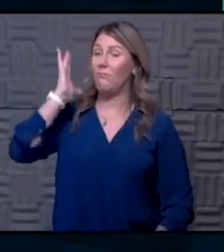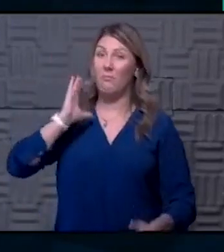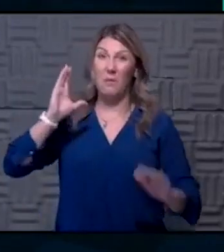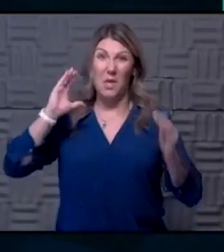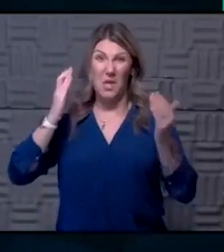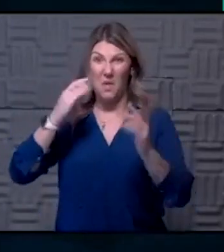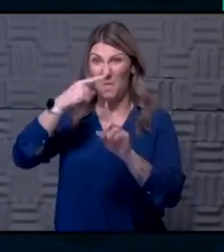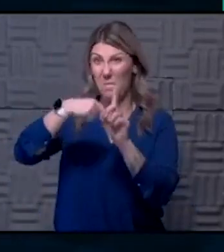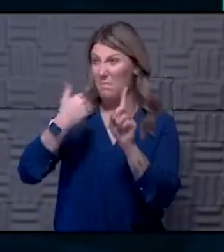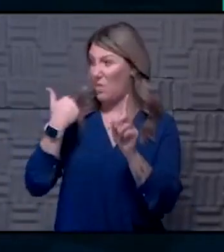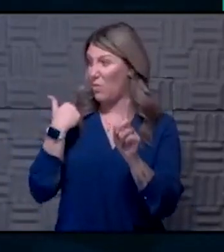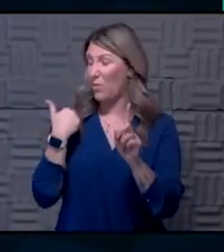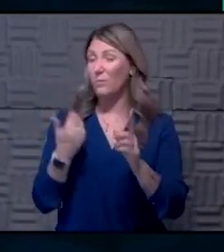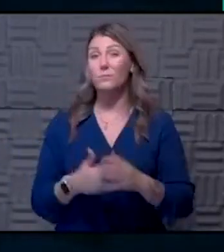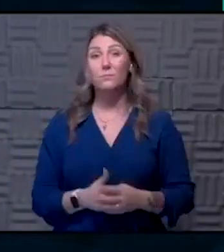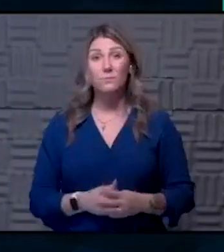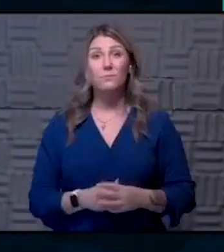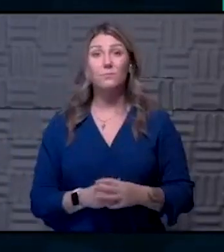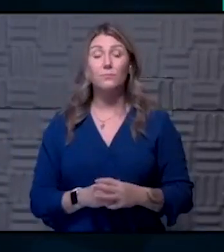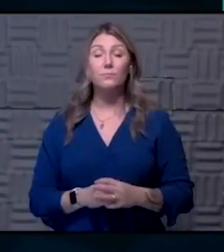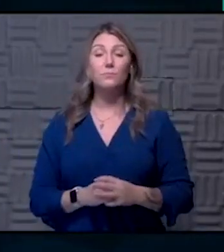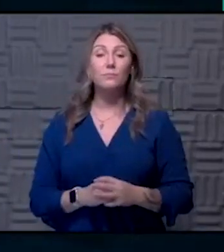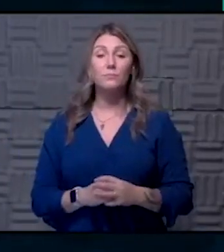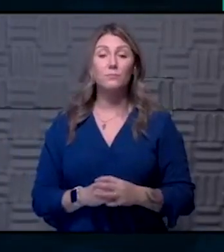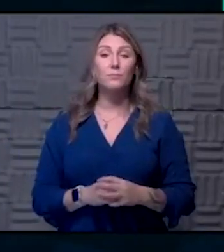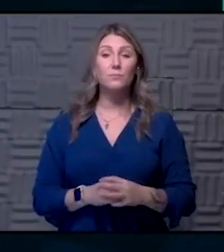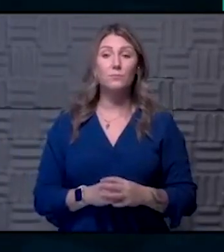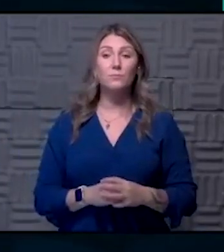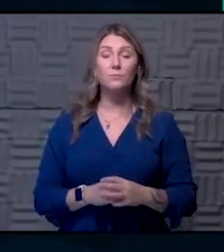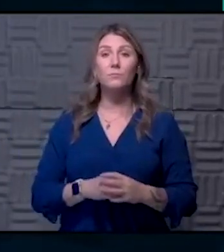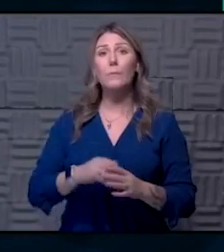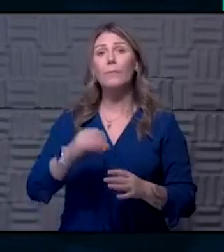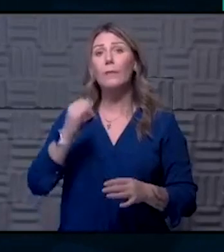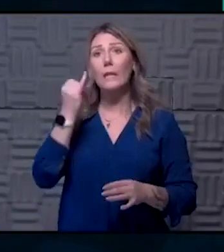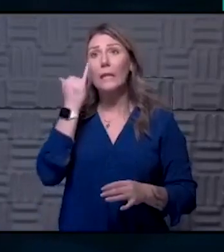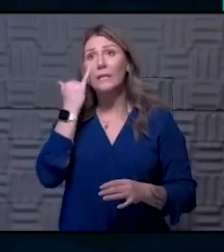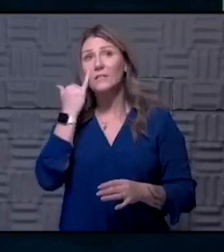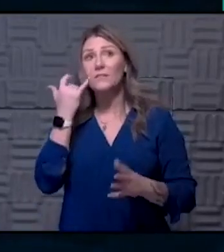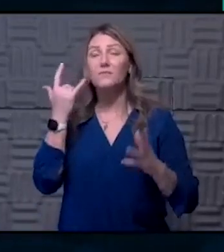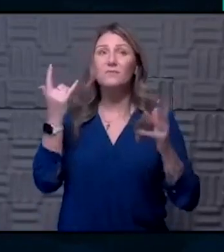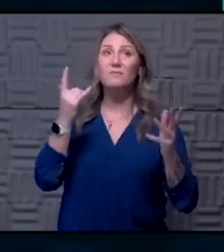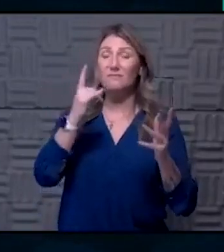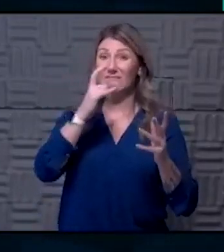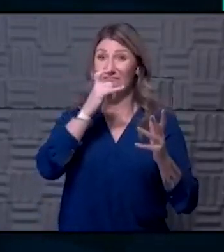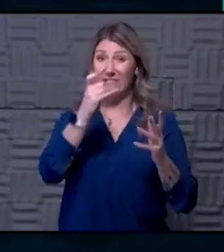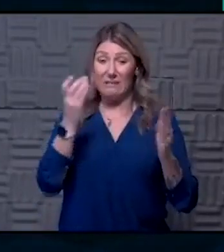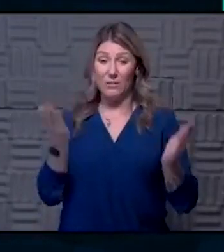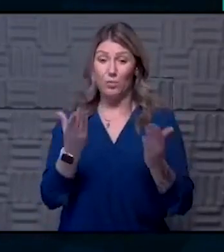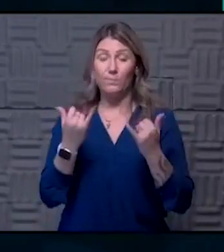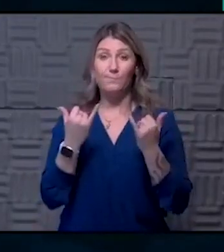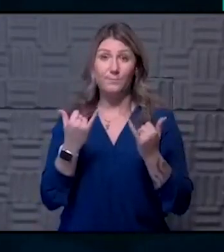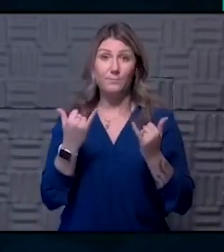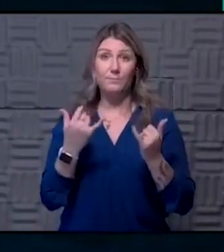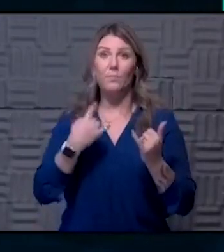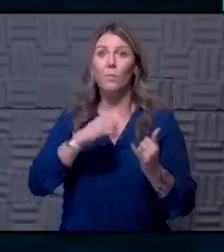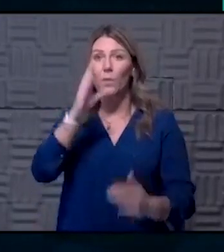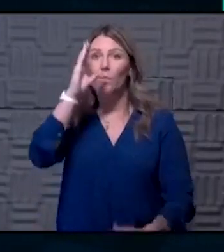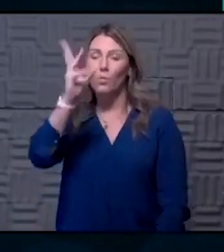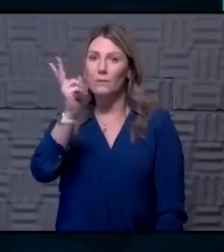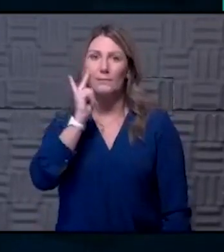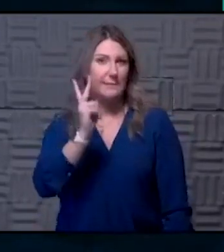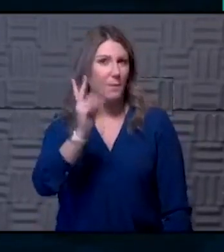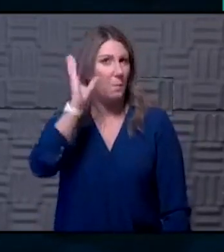just a month or two ago. So even if it doesn't exist now in Kansas City, we are going to